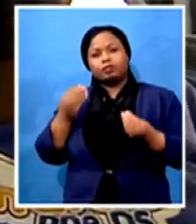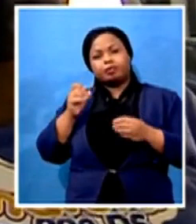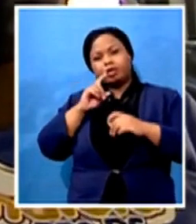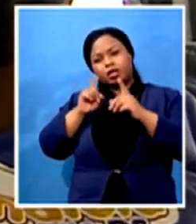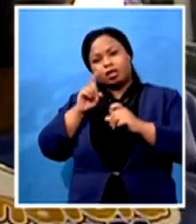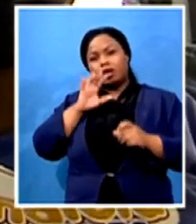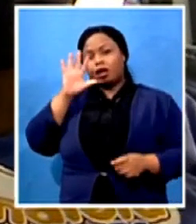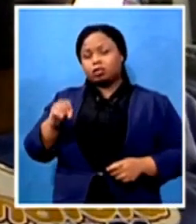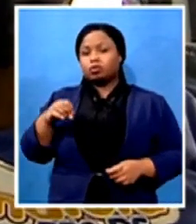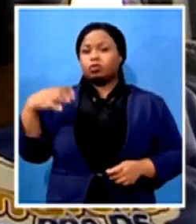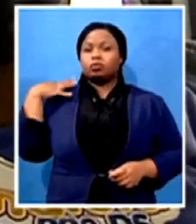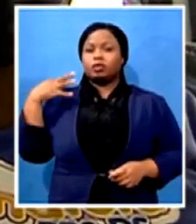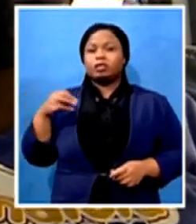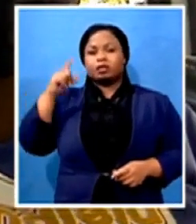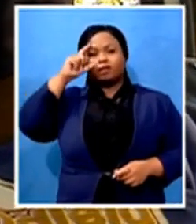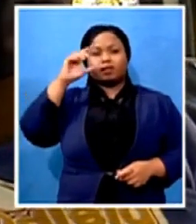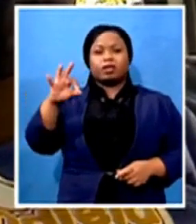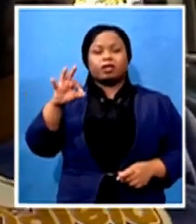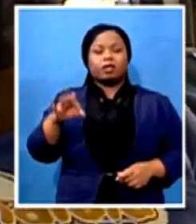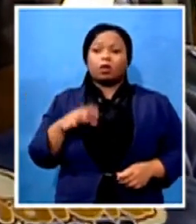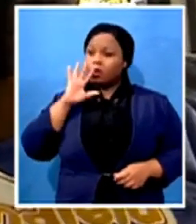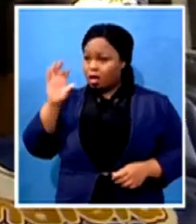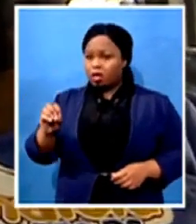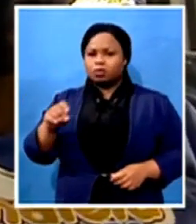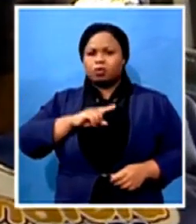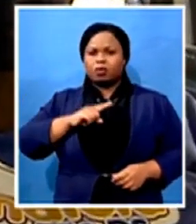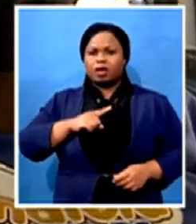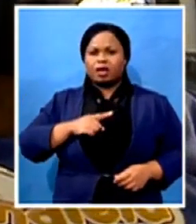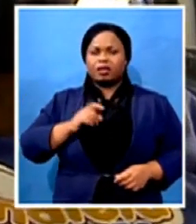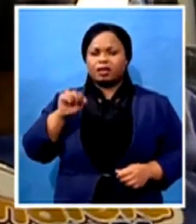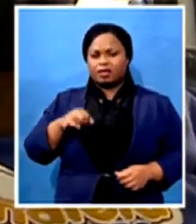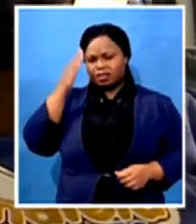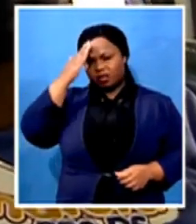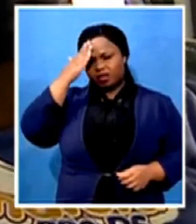as well, because I do understand that he did caution and call on the taxi